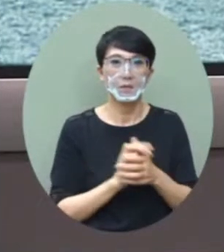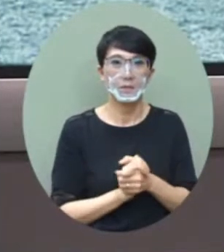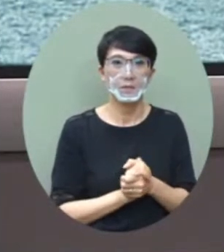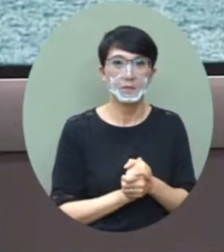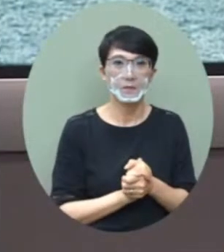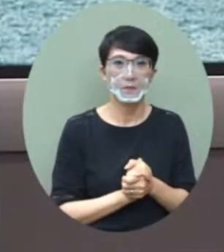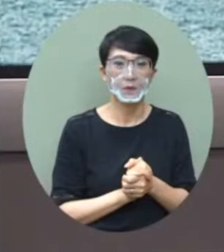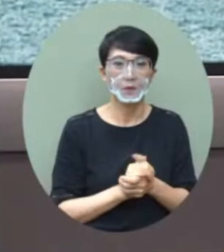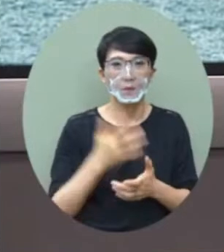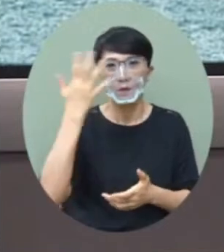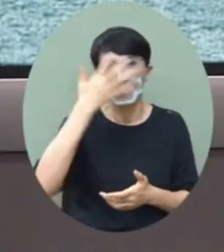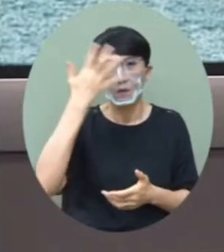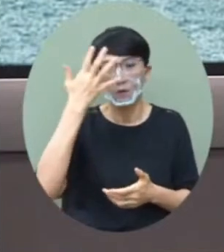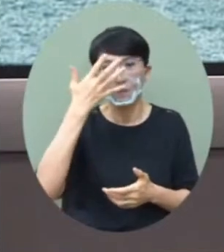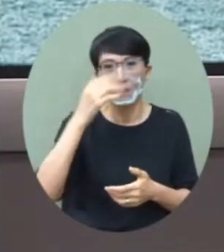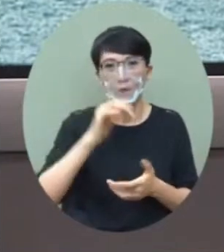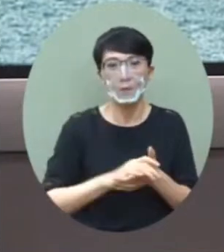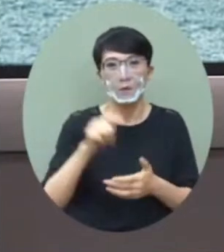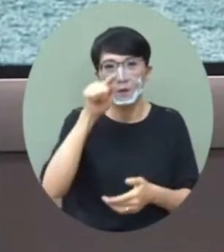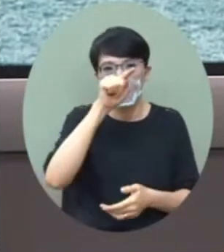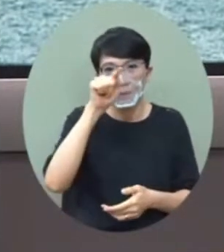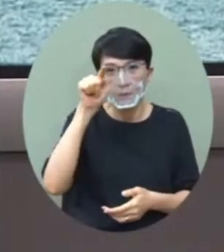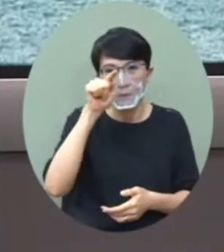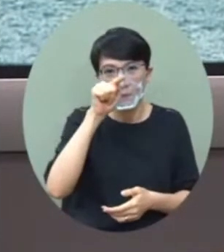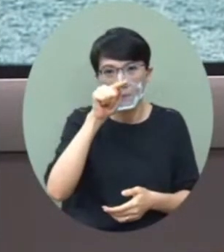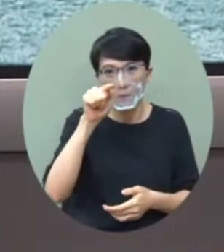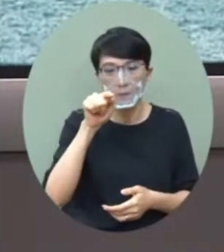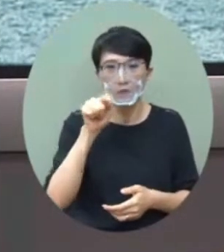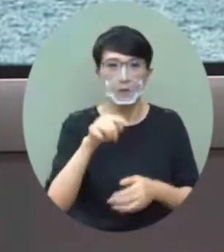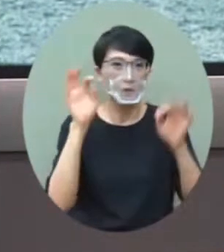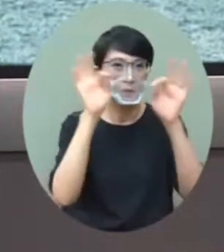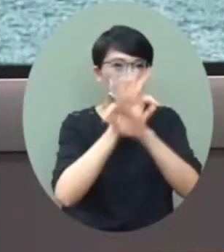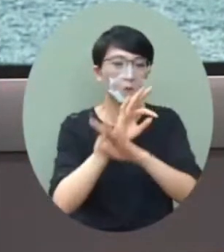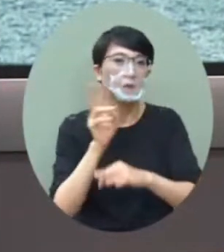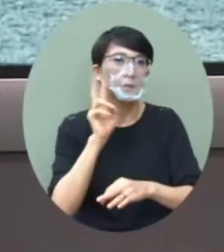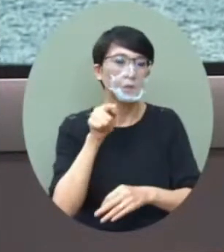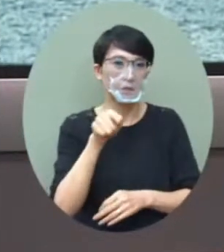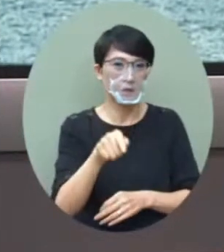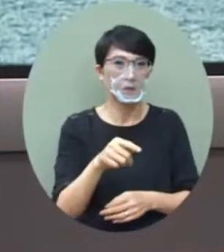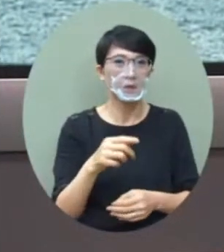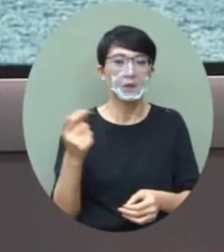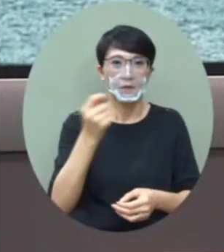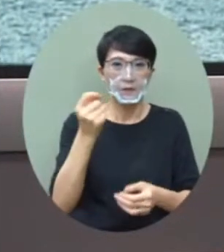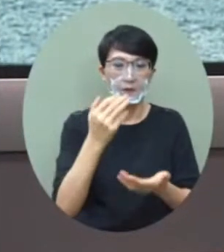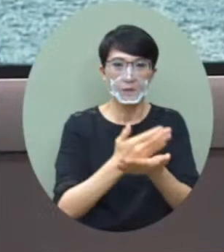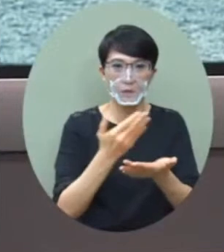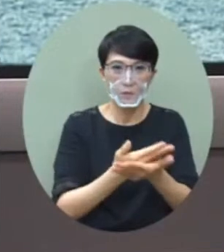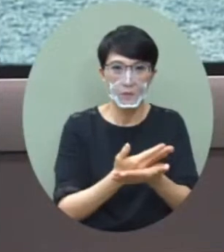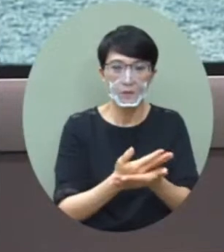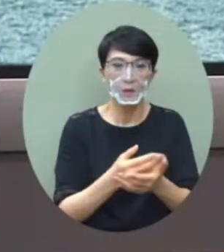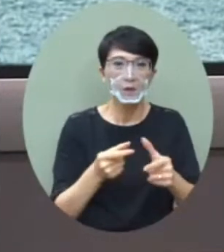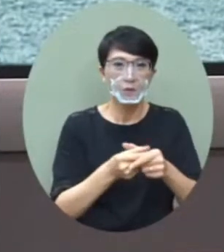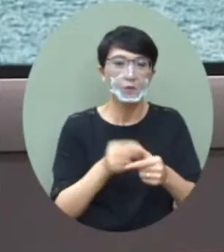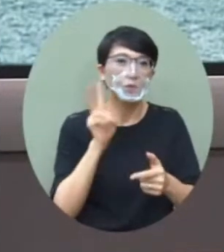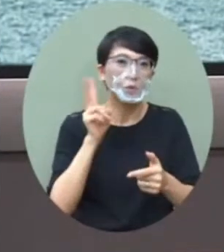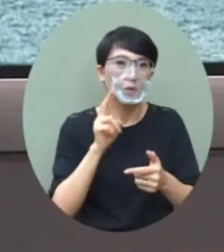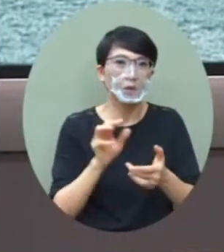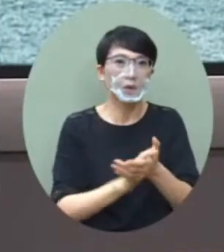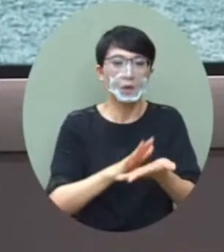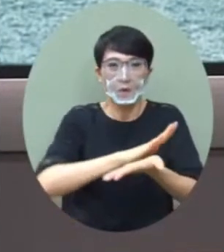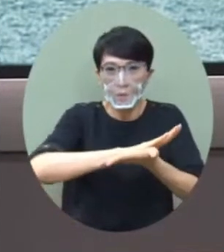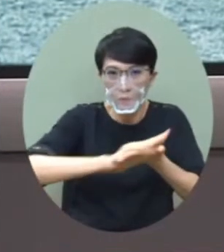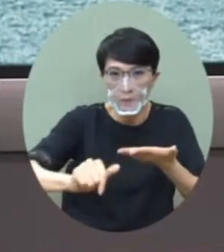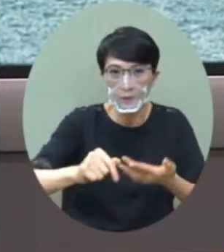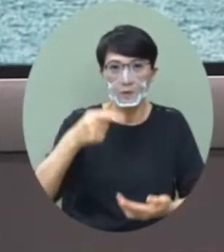We saw that in some cases, the pictures uploaded had two faint lines. If you have